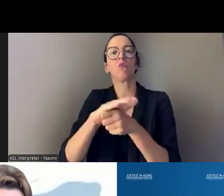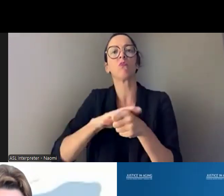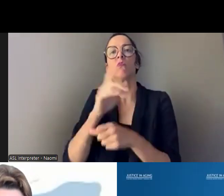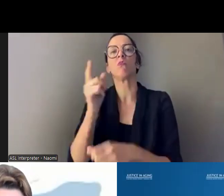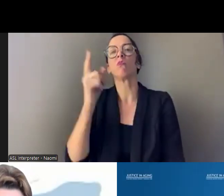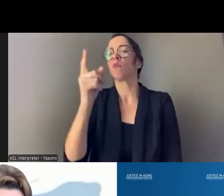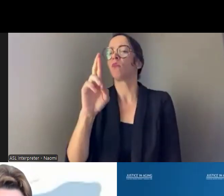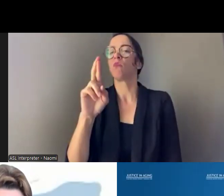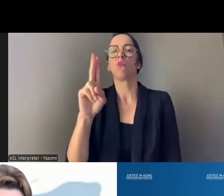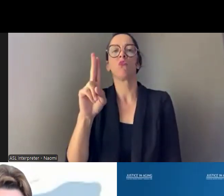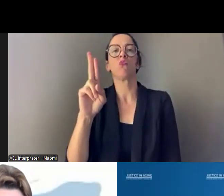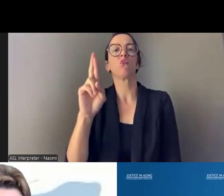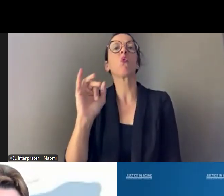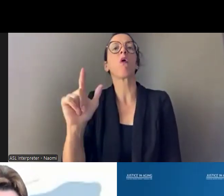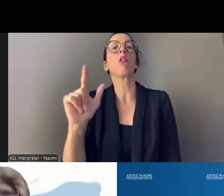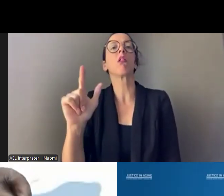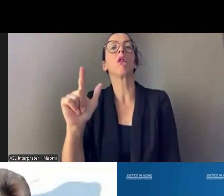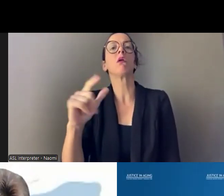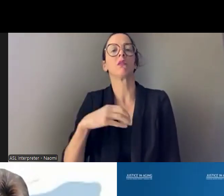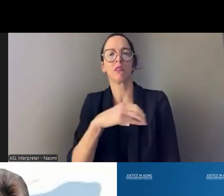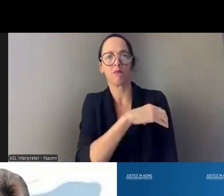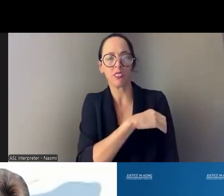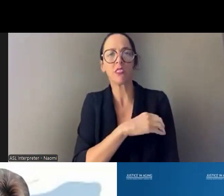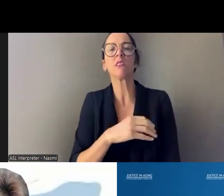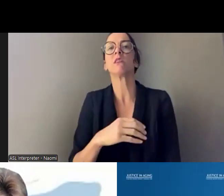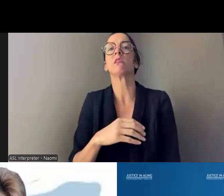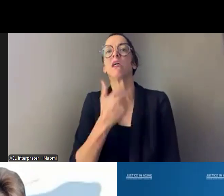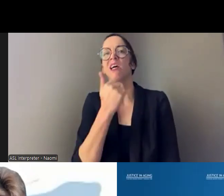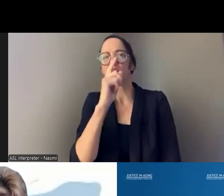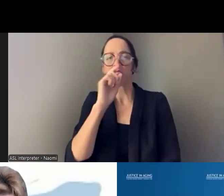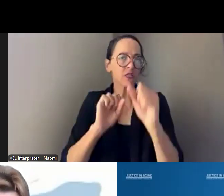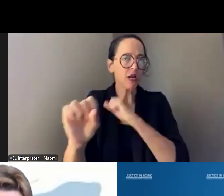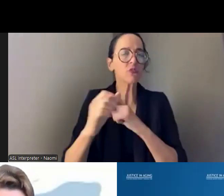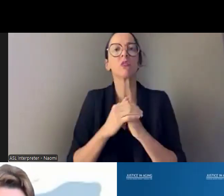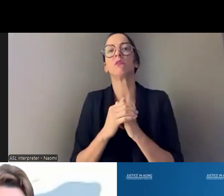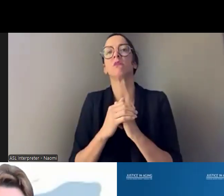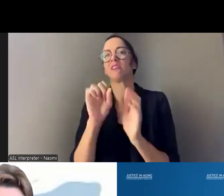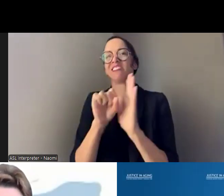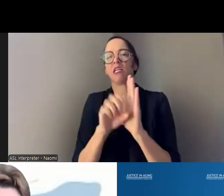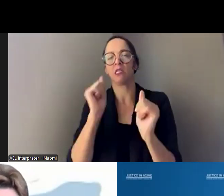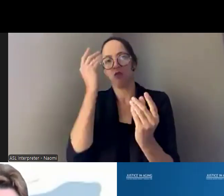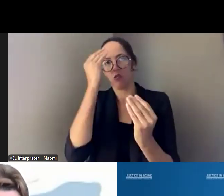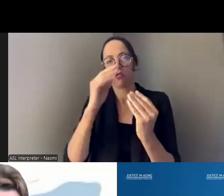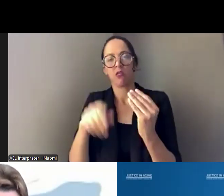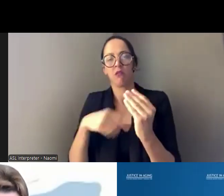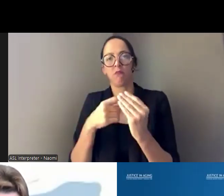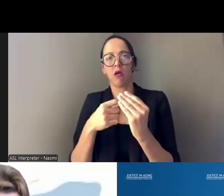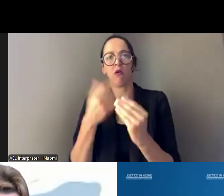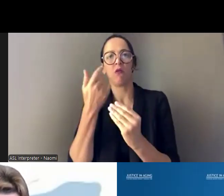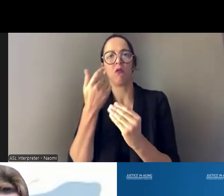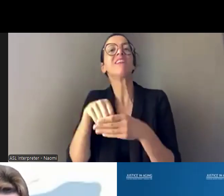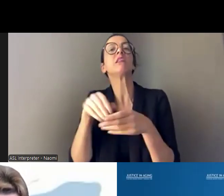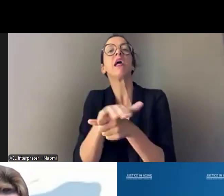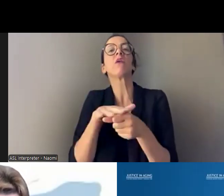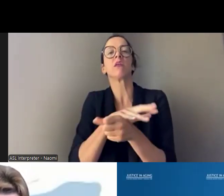strategies or areas that the state can be thinking about on addressing those needs in areas that are, geographically more sparse.